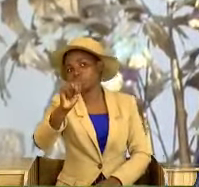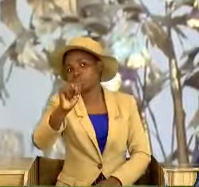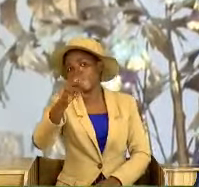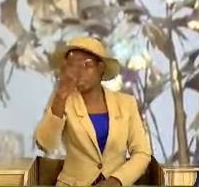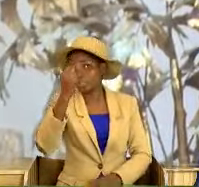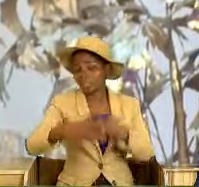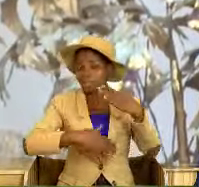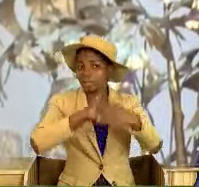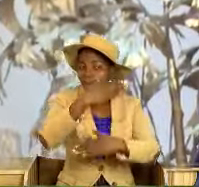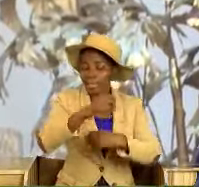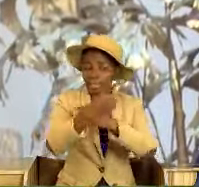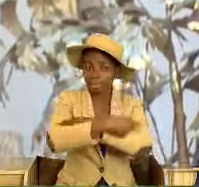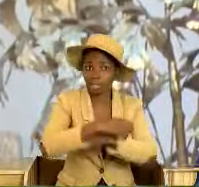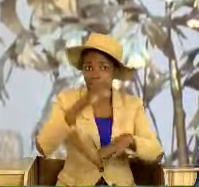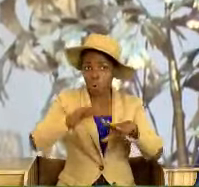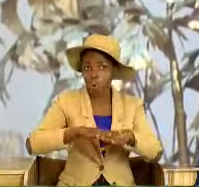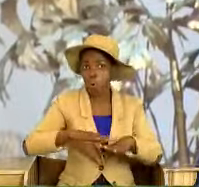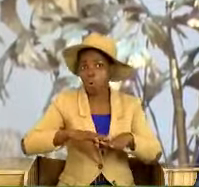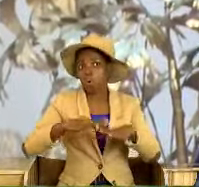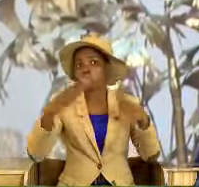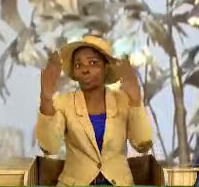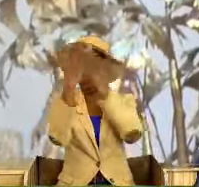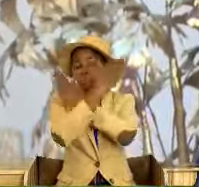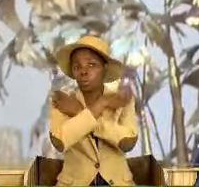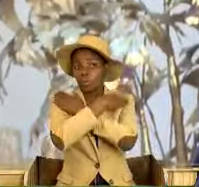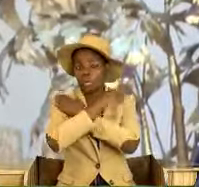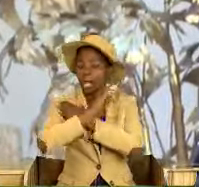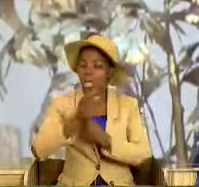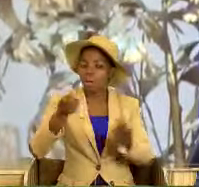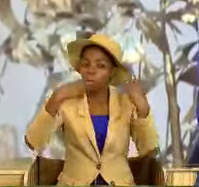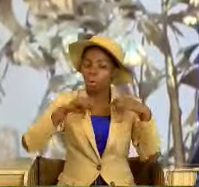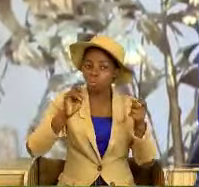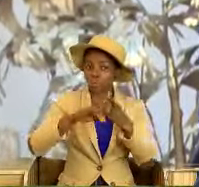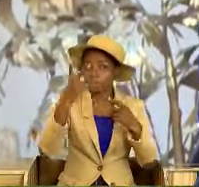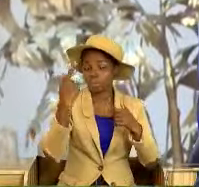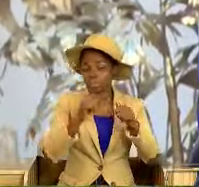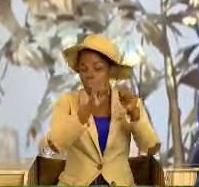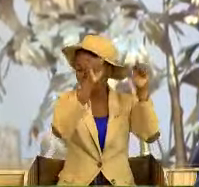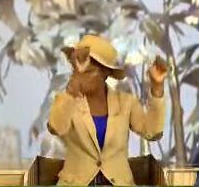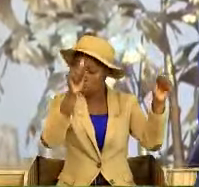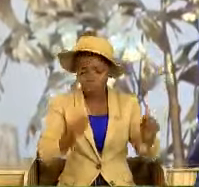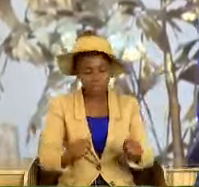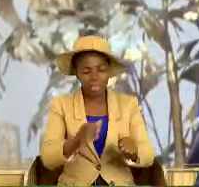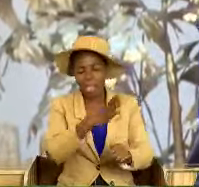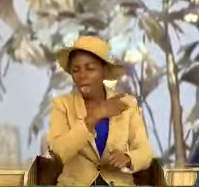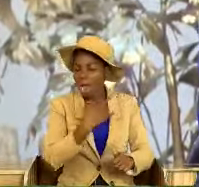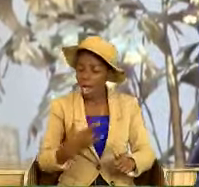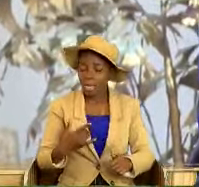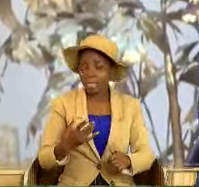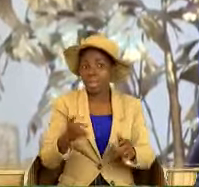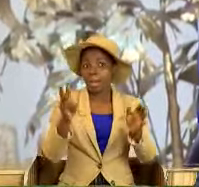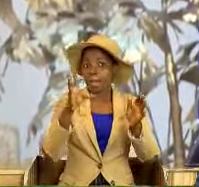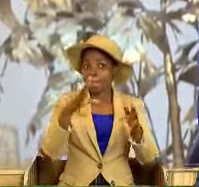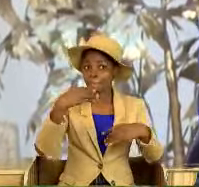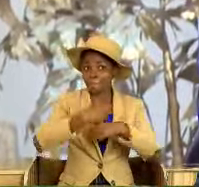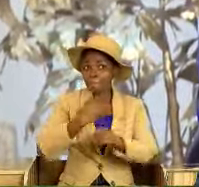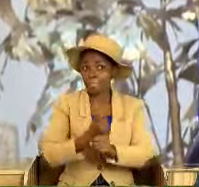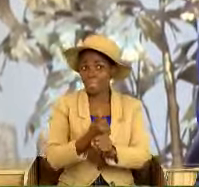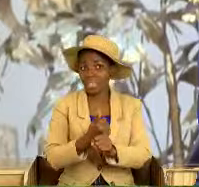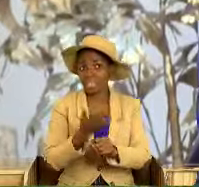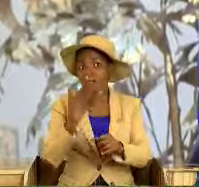day I came to this Altar and I prayed that I made a vow with God that if God can heal me permanently of this Lumber